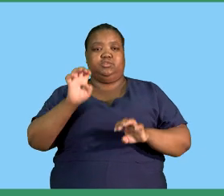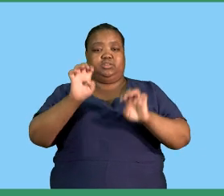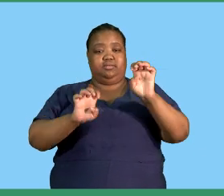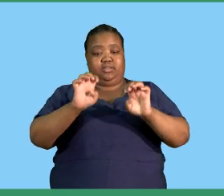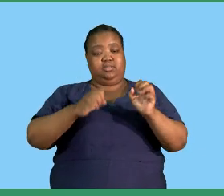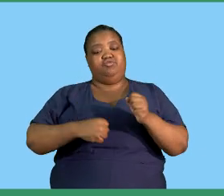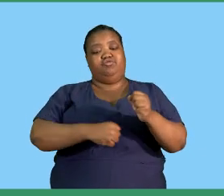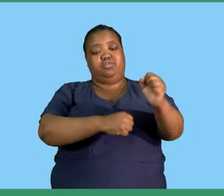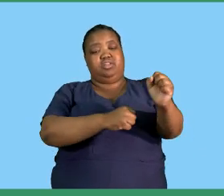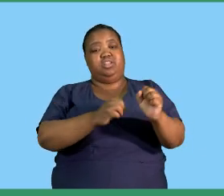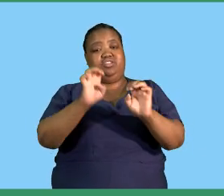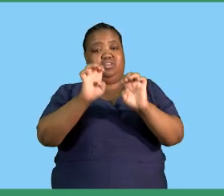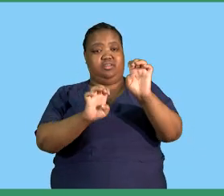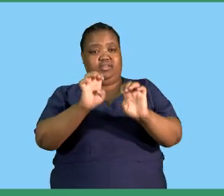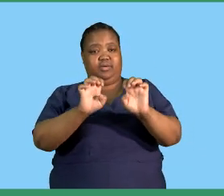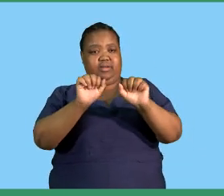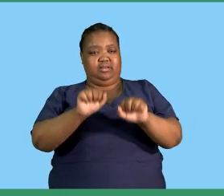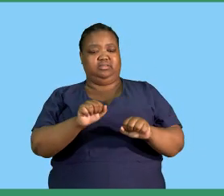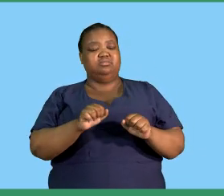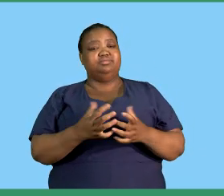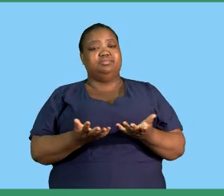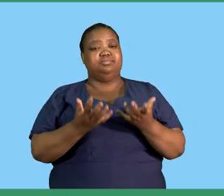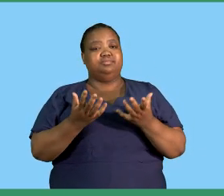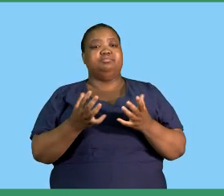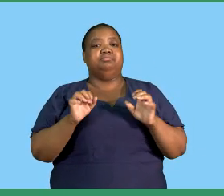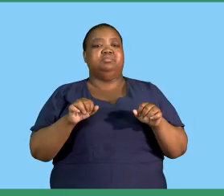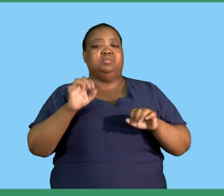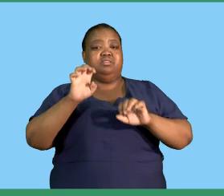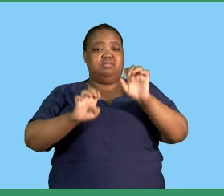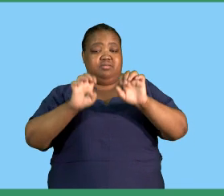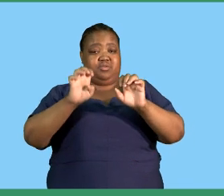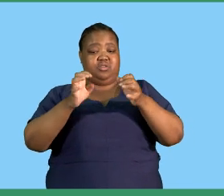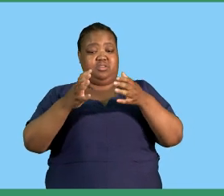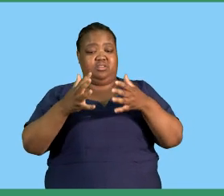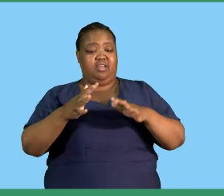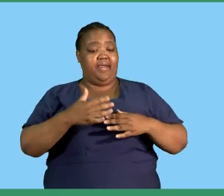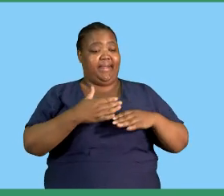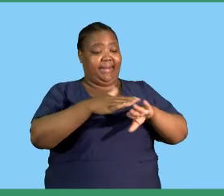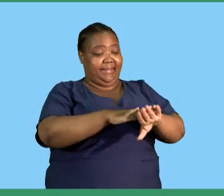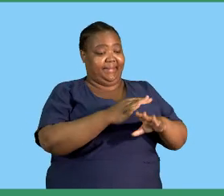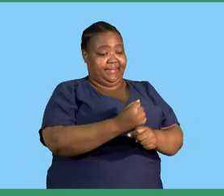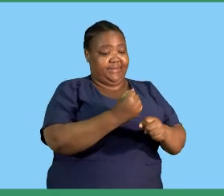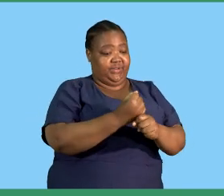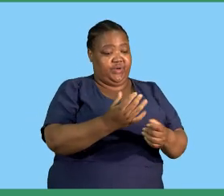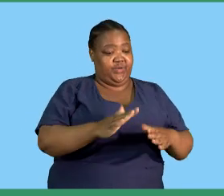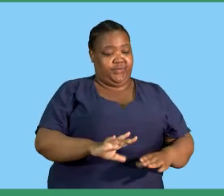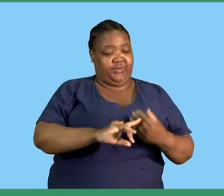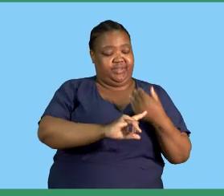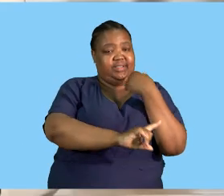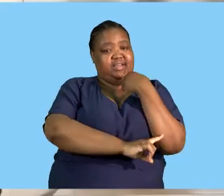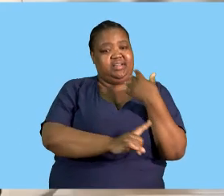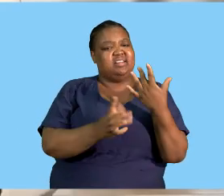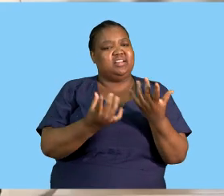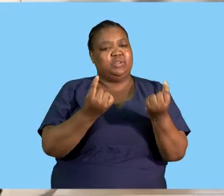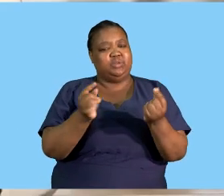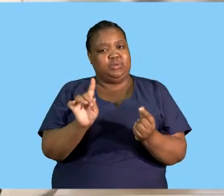Thereafter, we've got evaluation of strategies. What does it mean when we are evaluating something? This takes place after the implementation, meaning